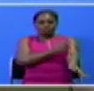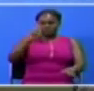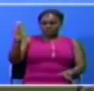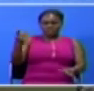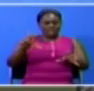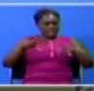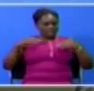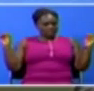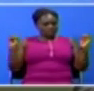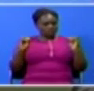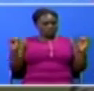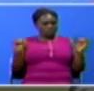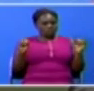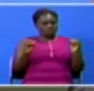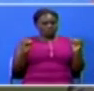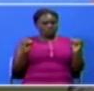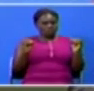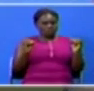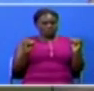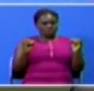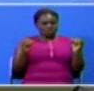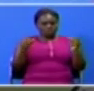denied reports that appeared in one of the daily,